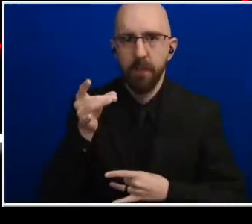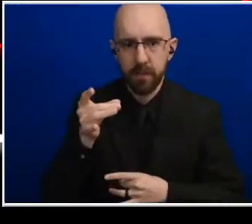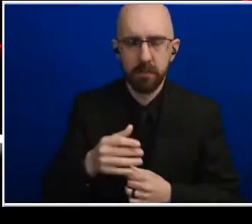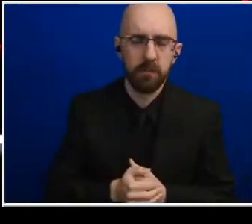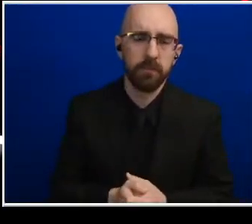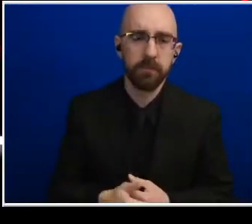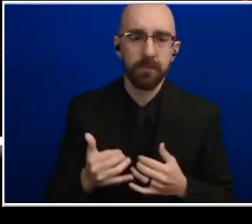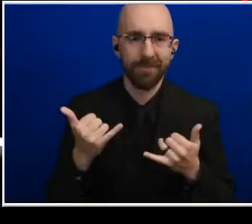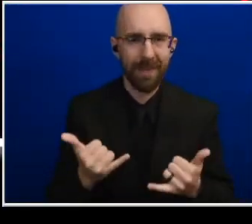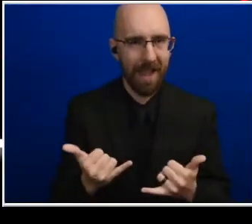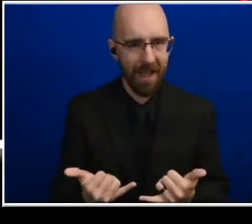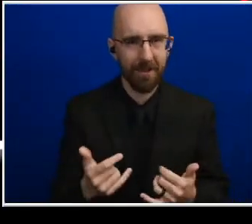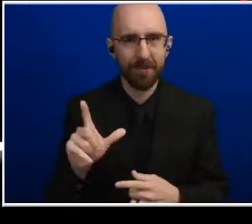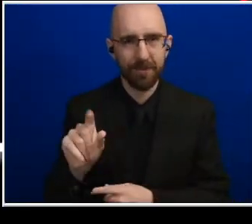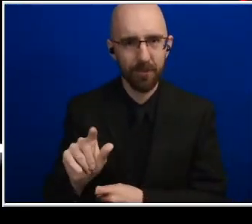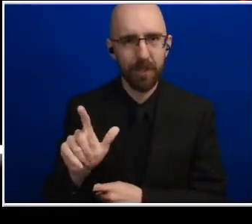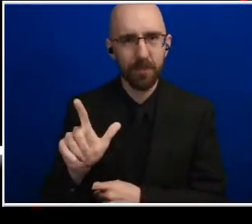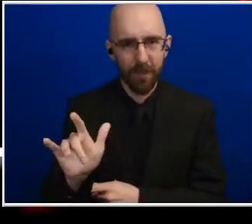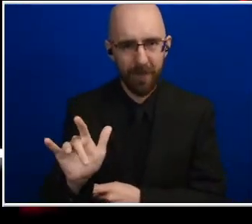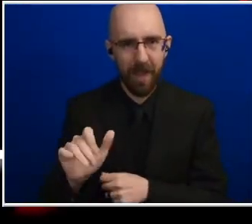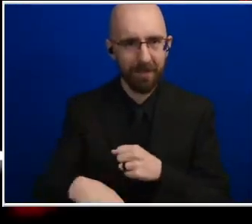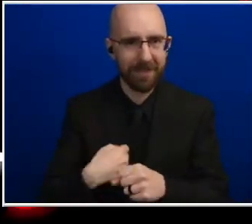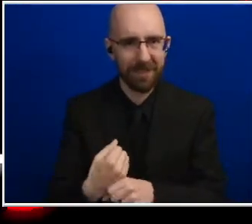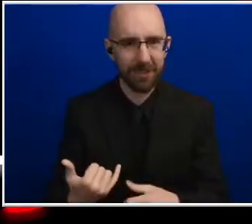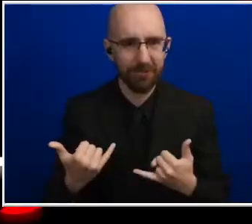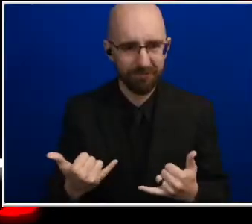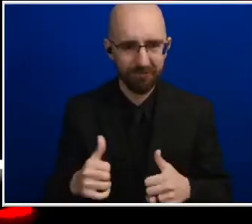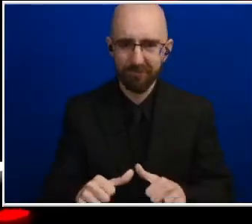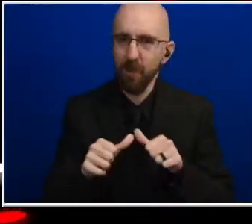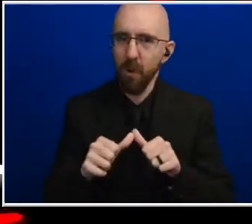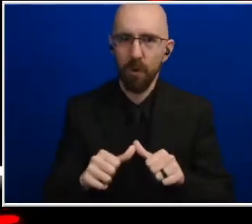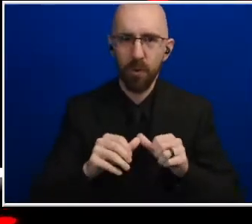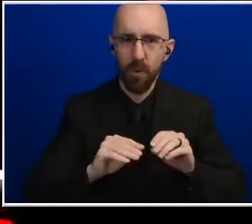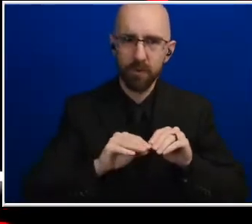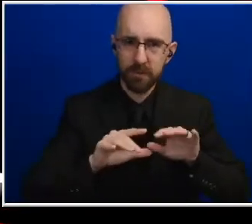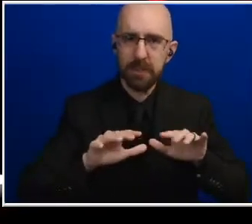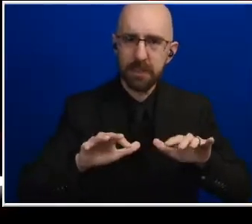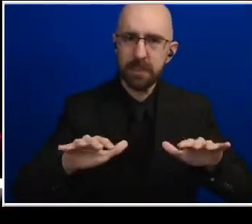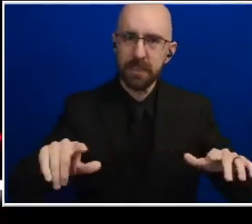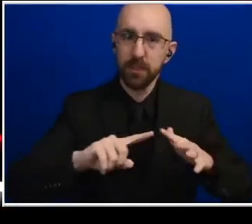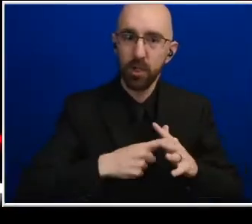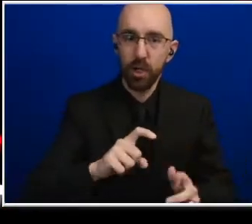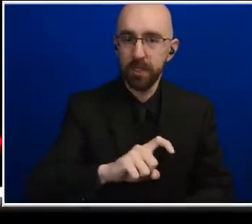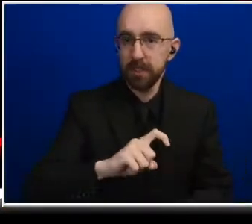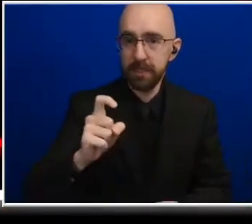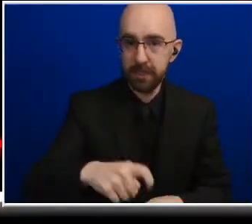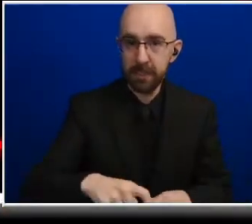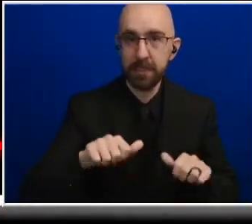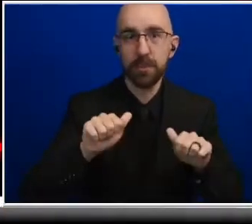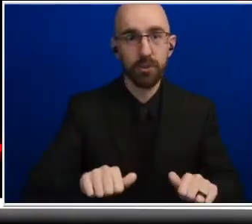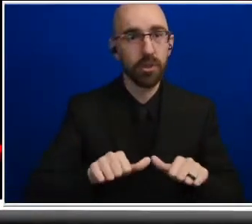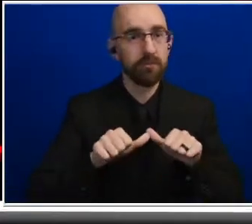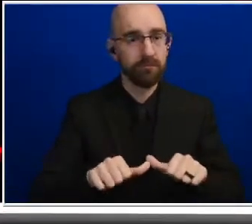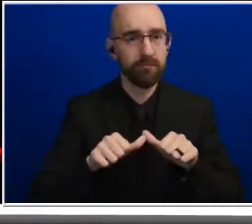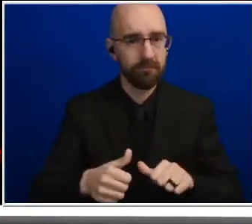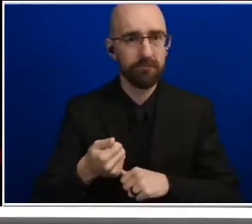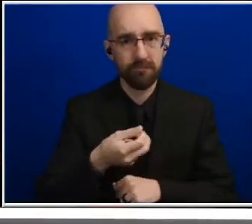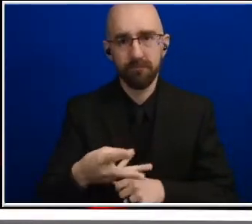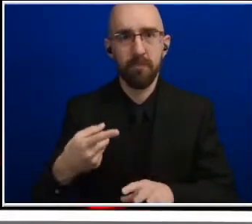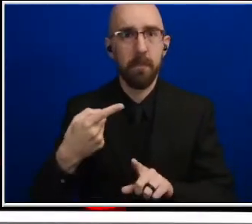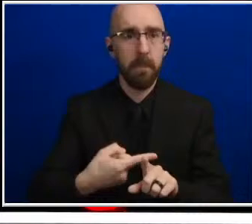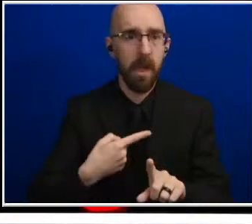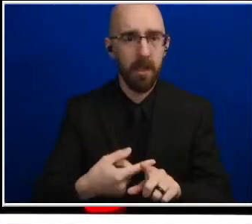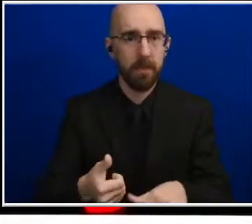to 2025, where an ongoing outbreak that started in Texas could continue for months, based on studies of